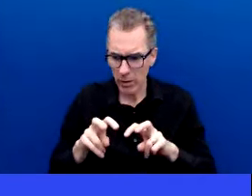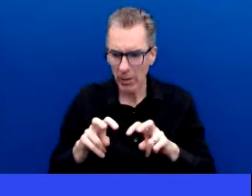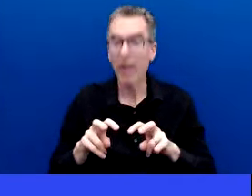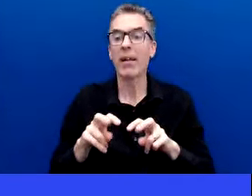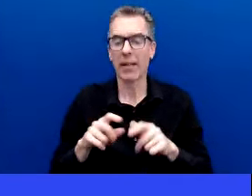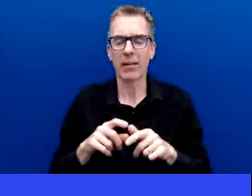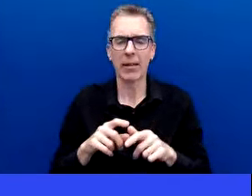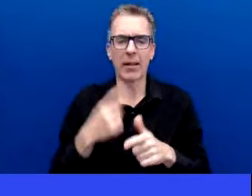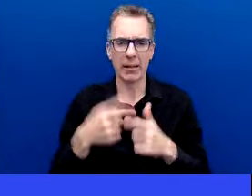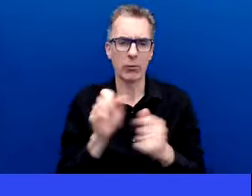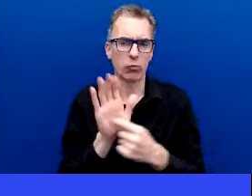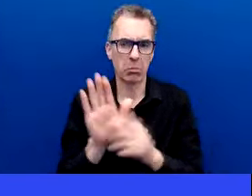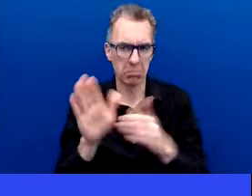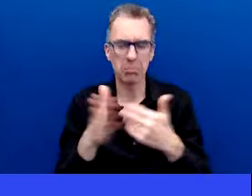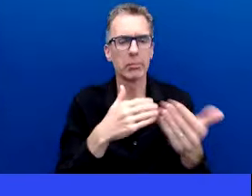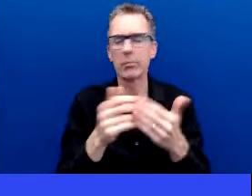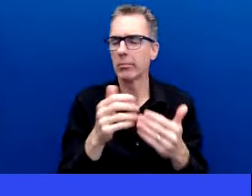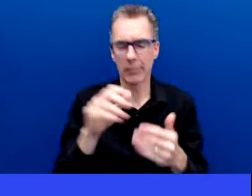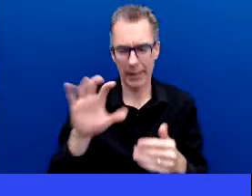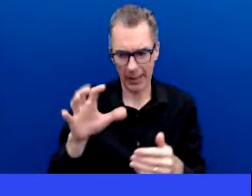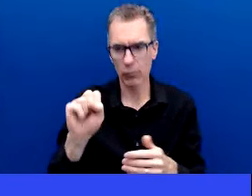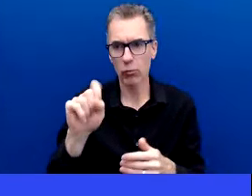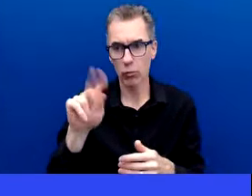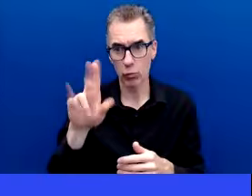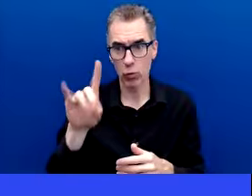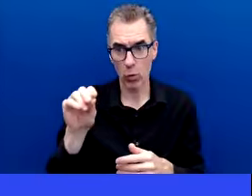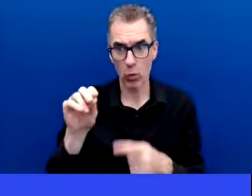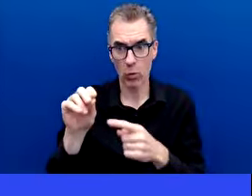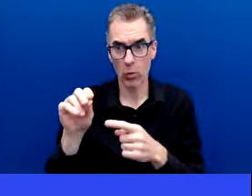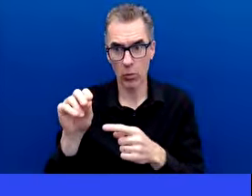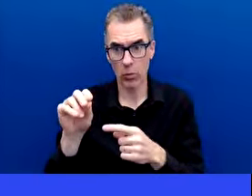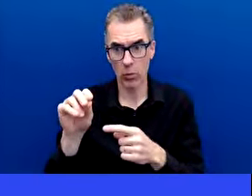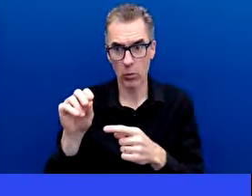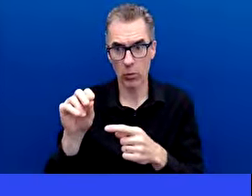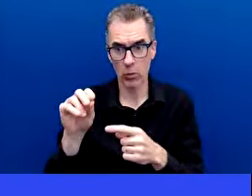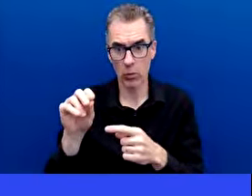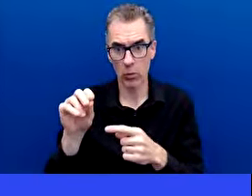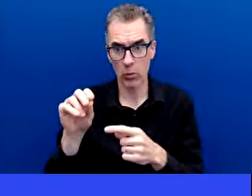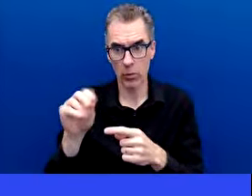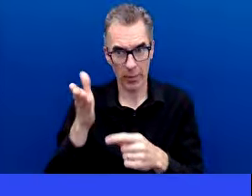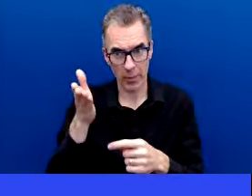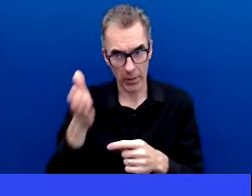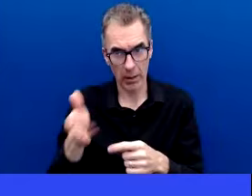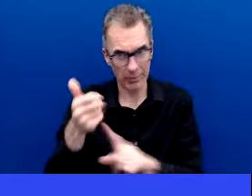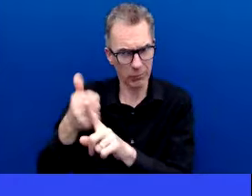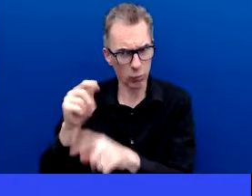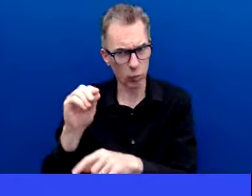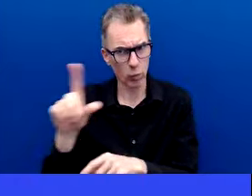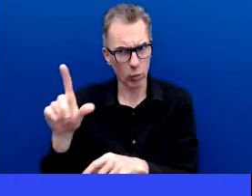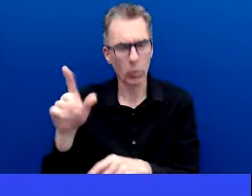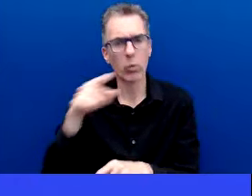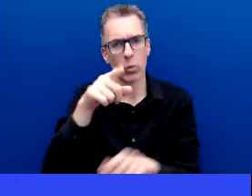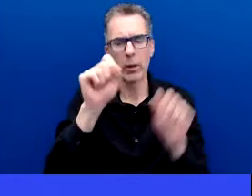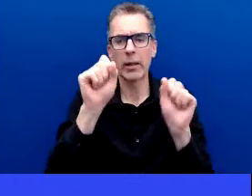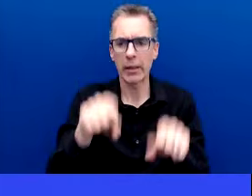again. But Canvas Studio is linked. Studio is linked in Canvas as a tool that allows you to